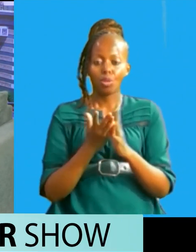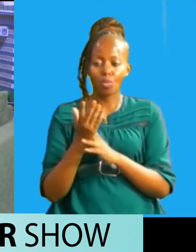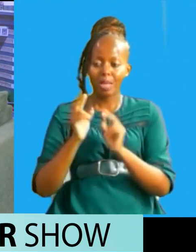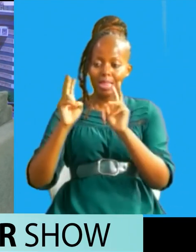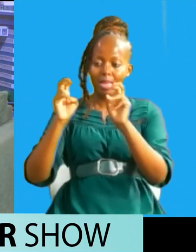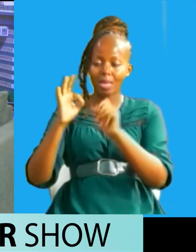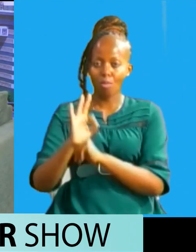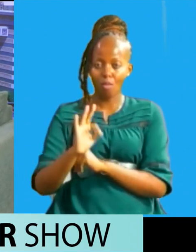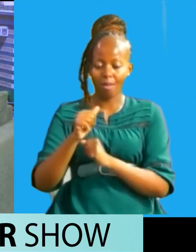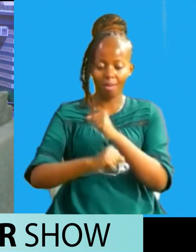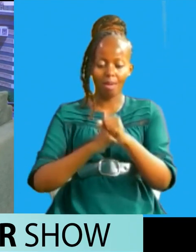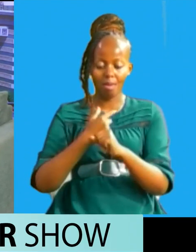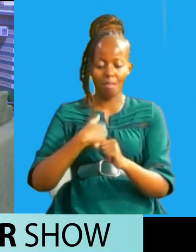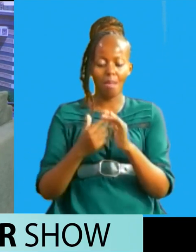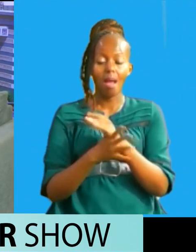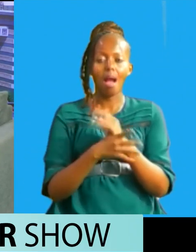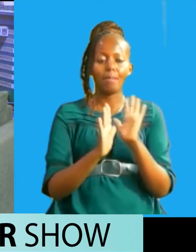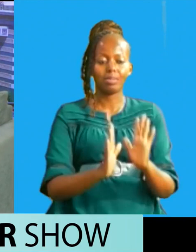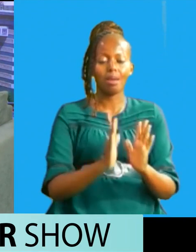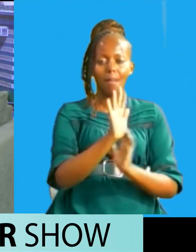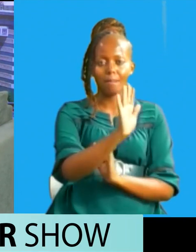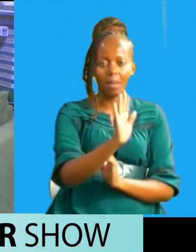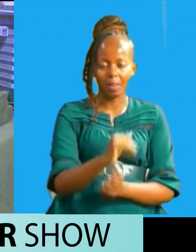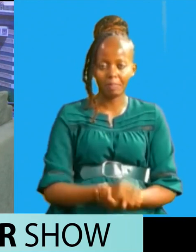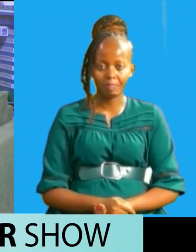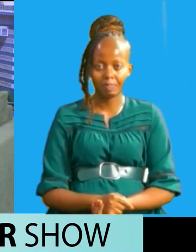their ambassador. Yes.